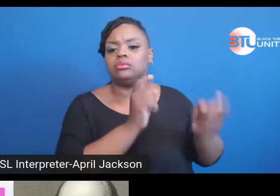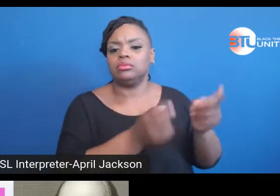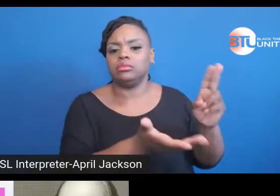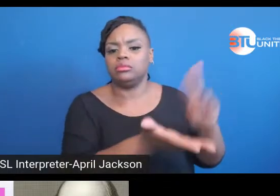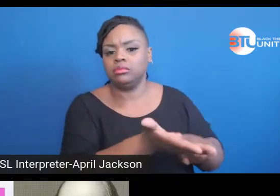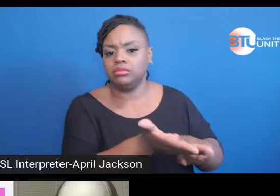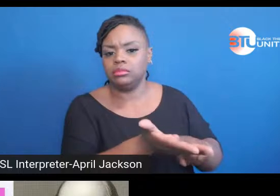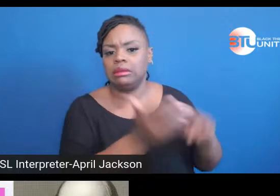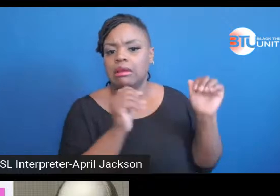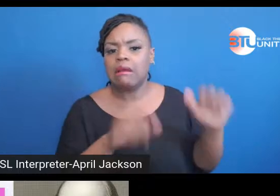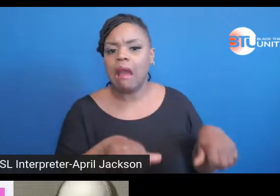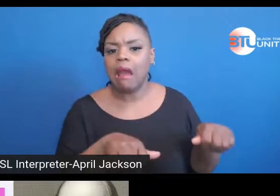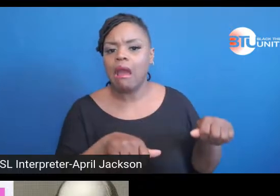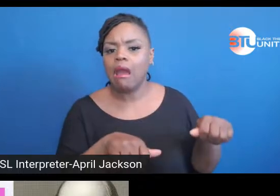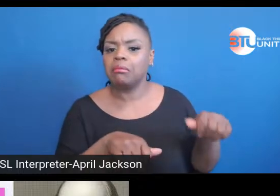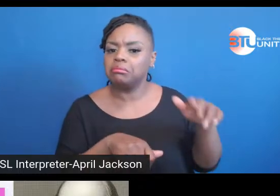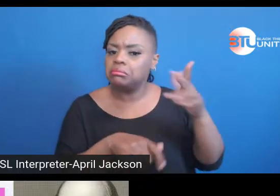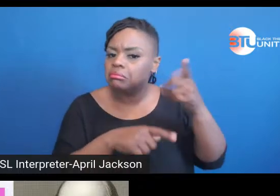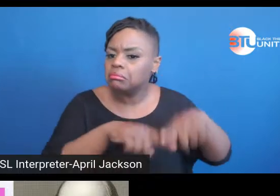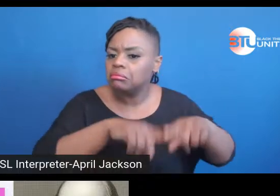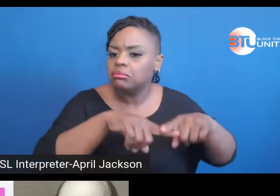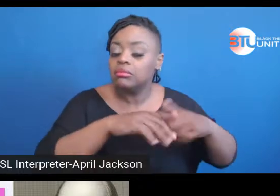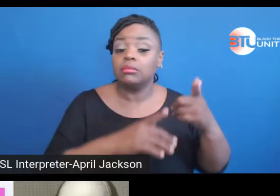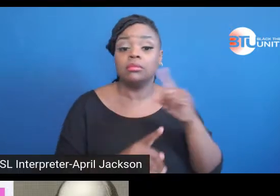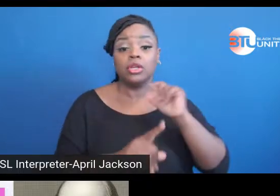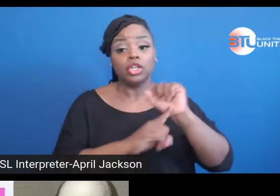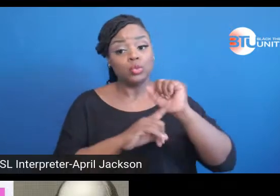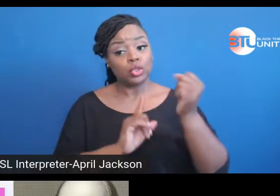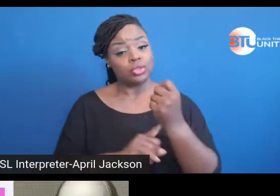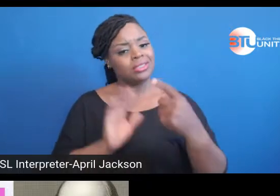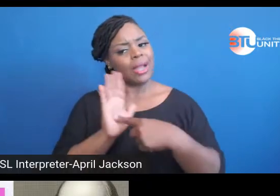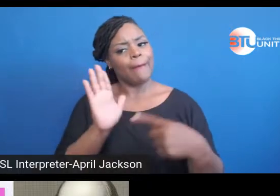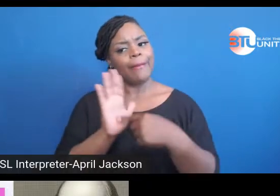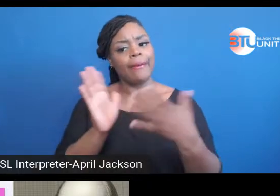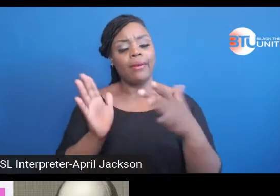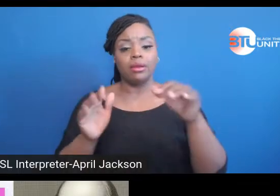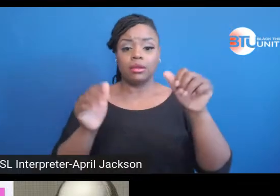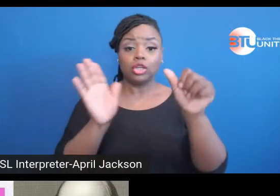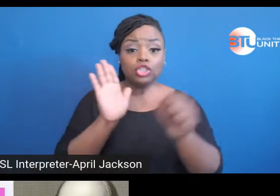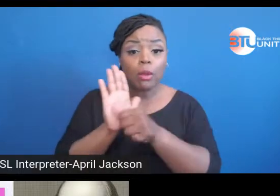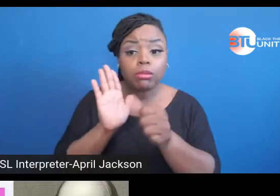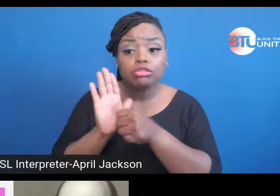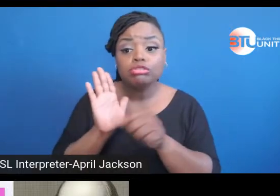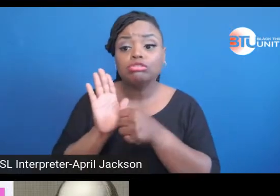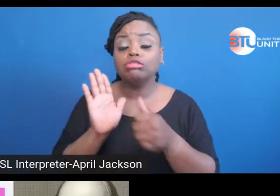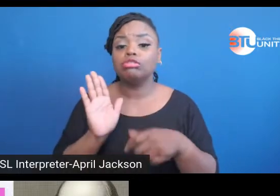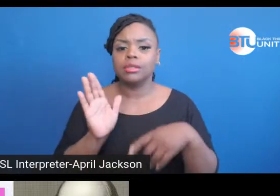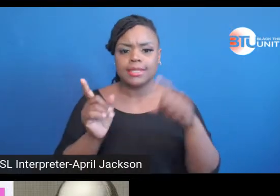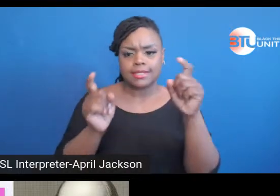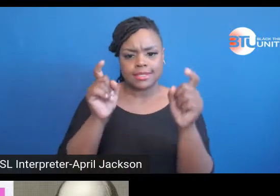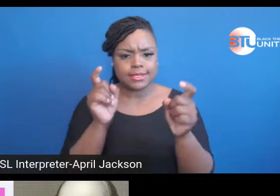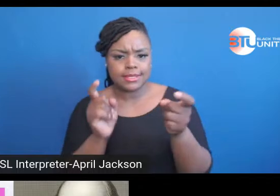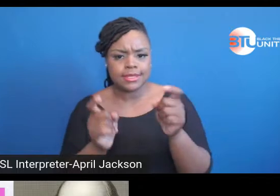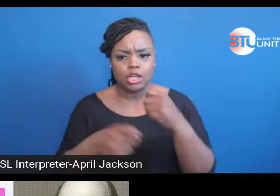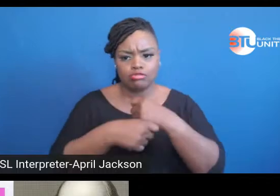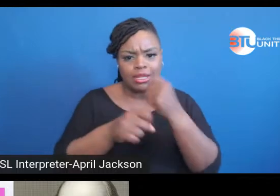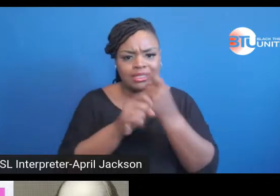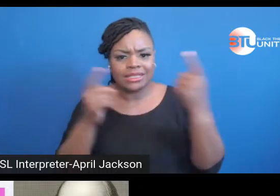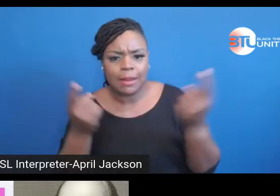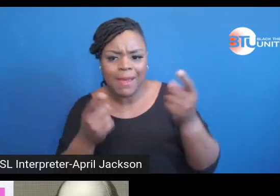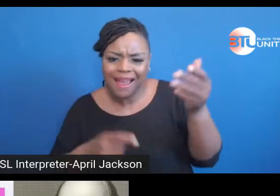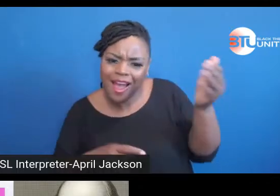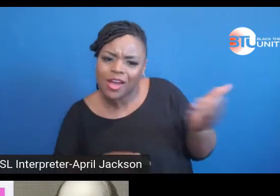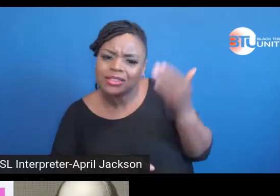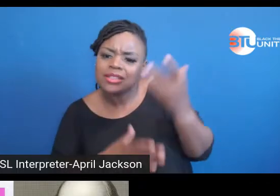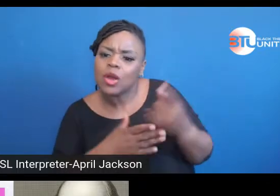But in other areas, for example, sculptors, someone can commission you to create a piece of art for them,